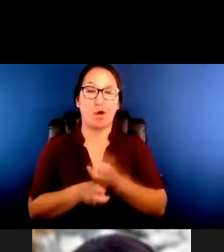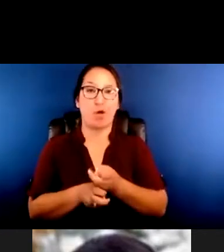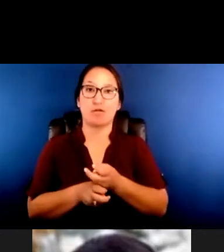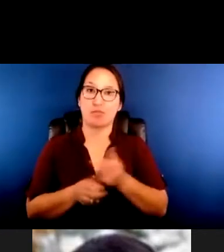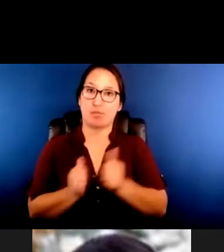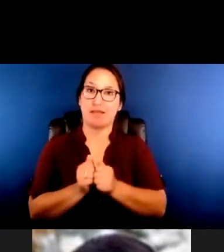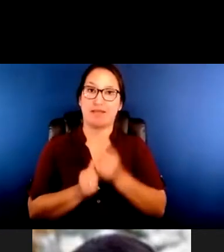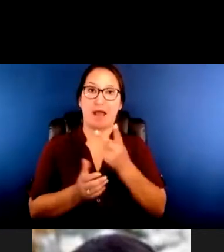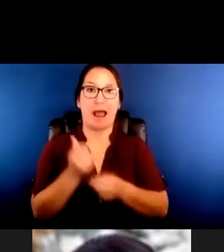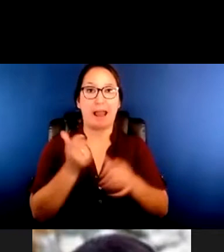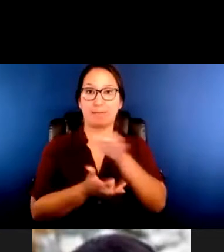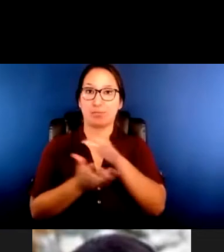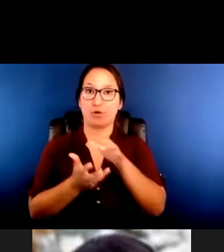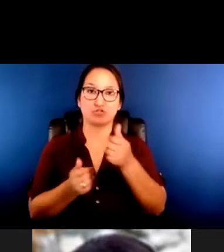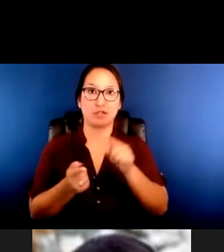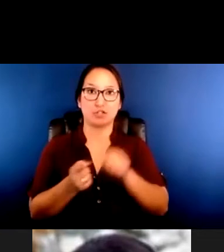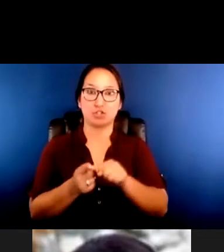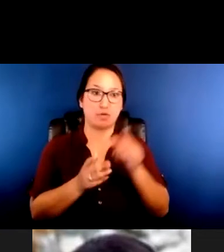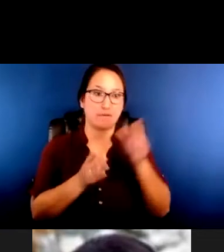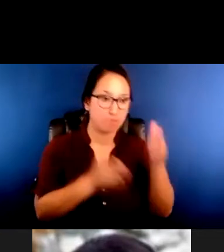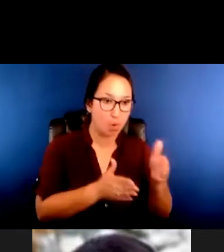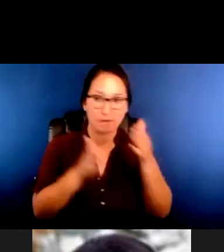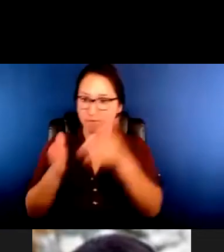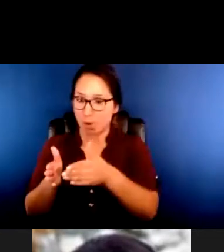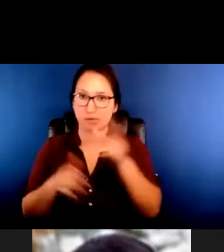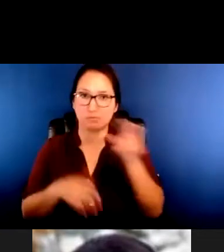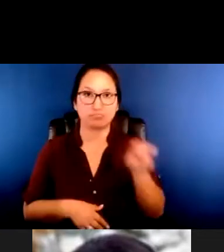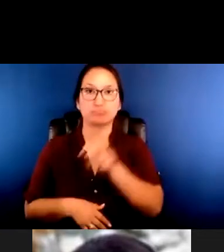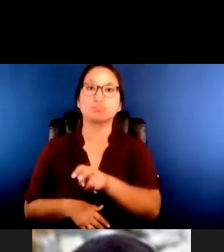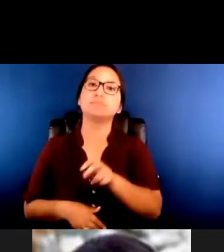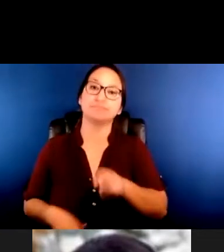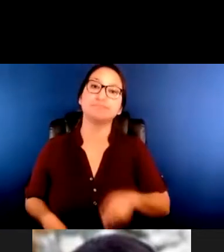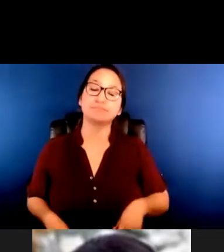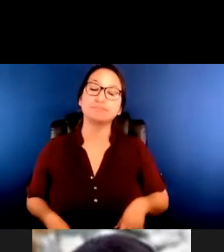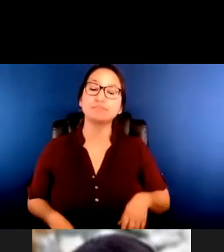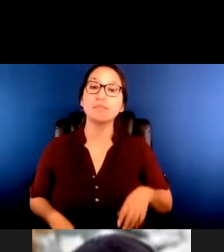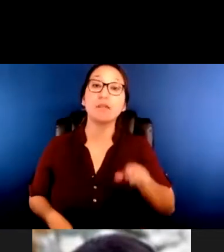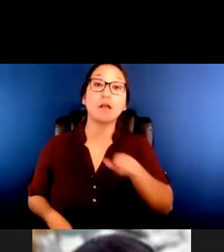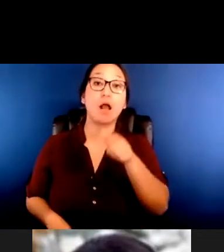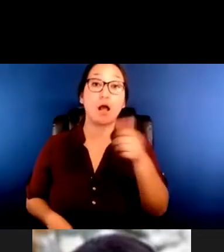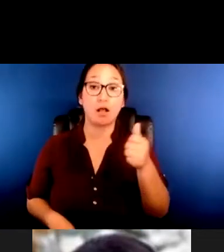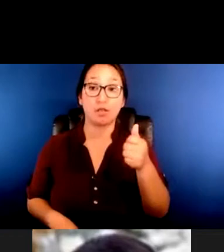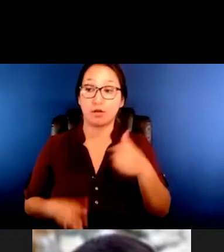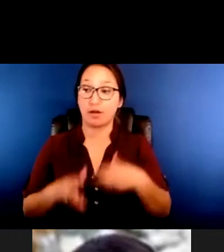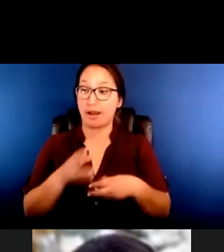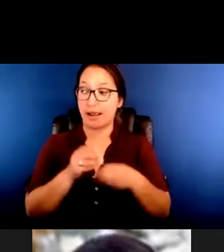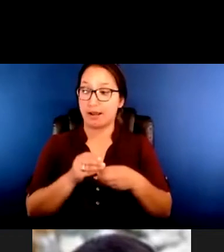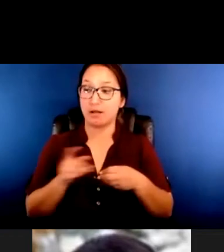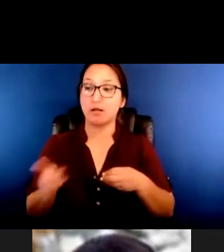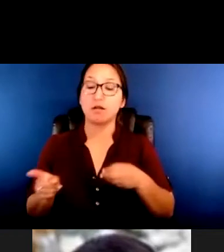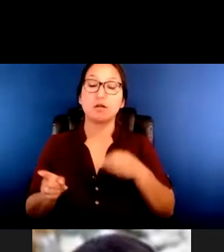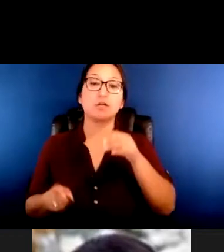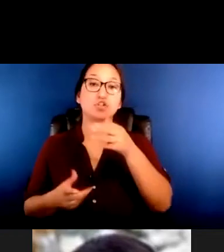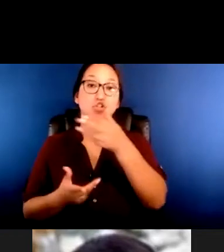places to the other. That's about all I wanted to add to that. The other notion is socio-emotional needs.